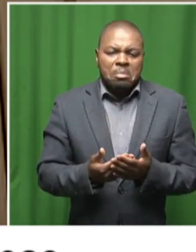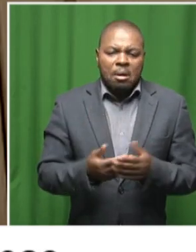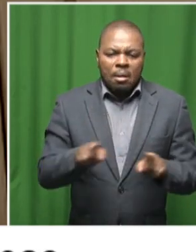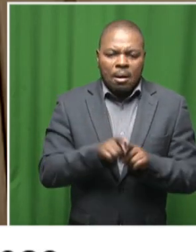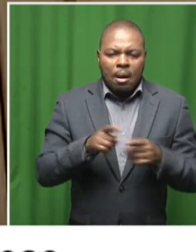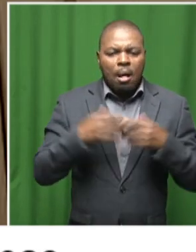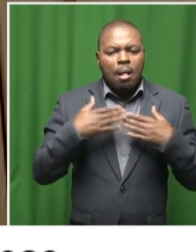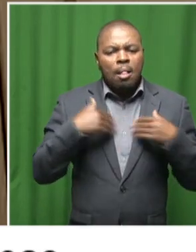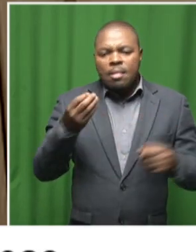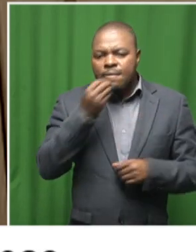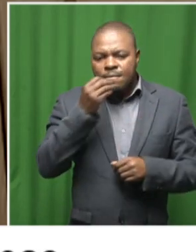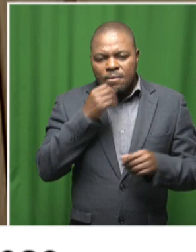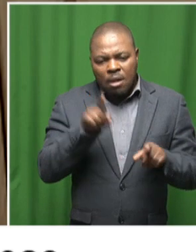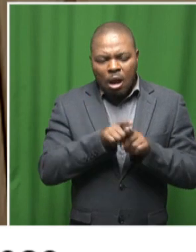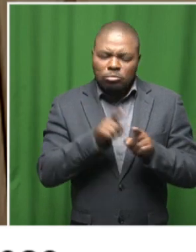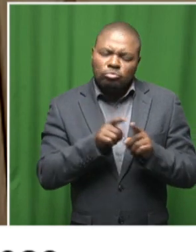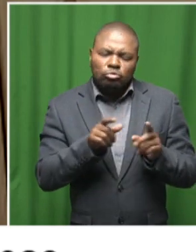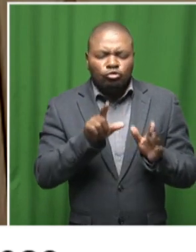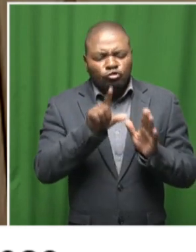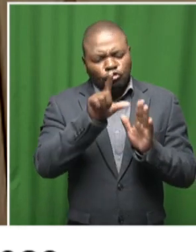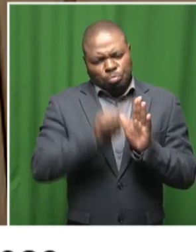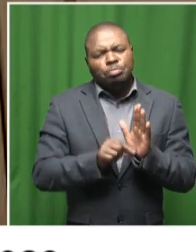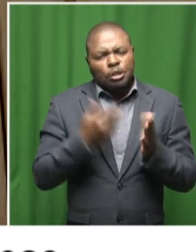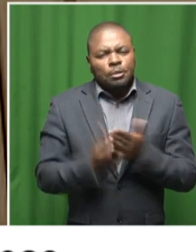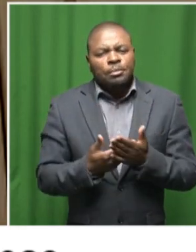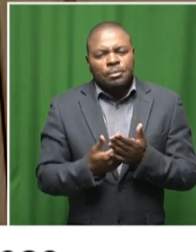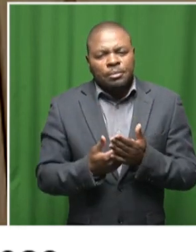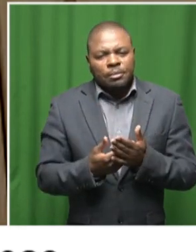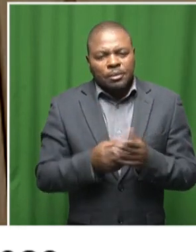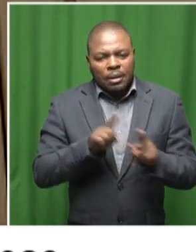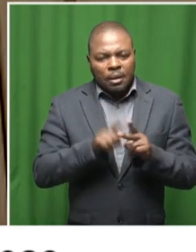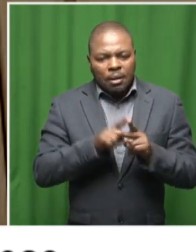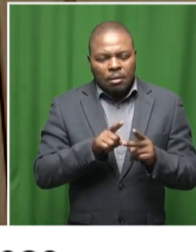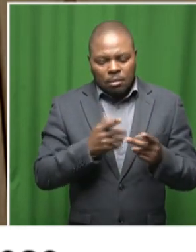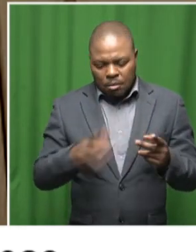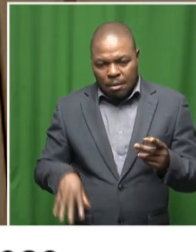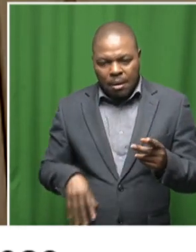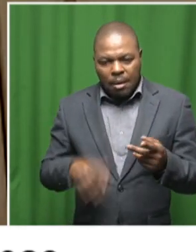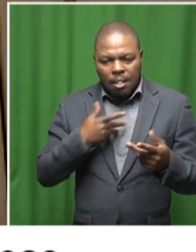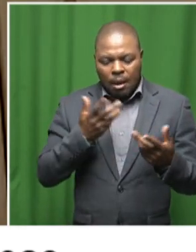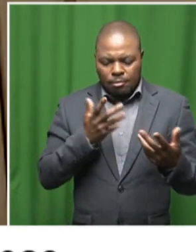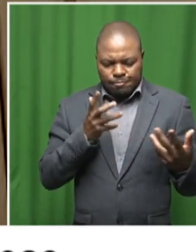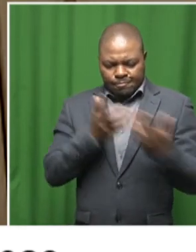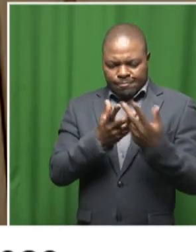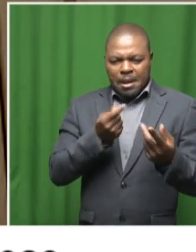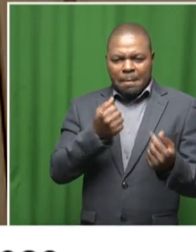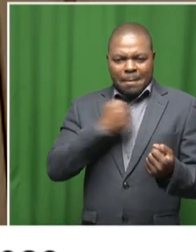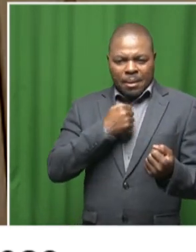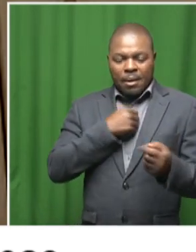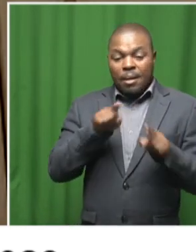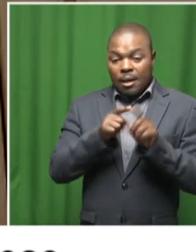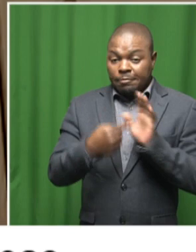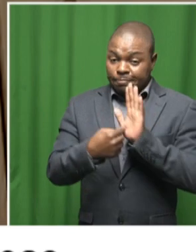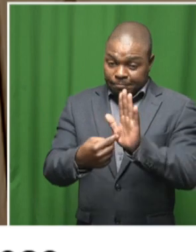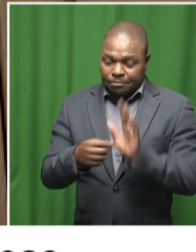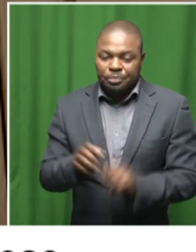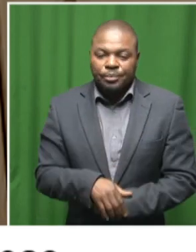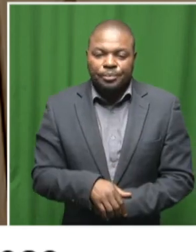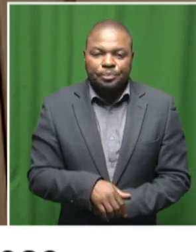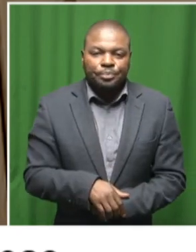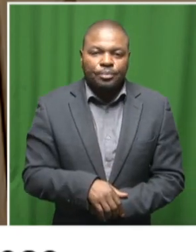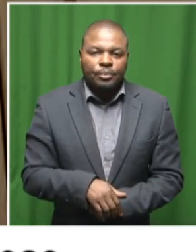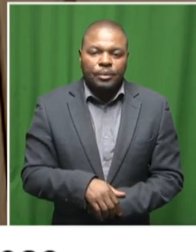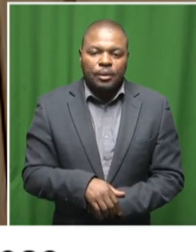healthy eating economical, right? And to match your pockets and to match your wallet as well. Let me give an example. So we've